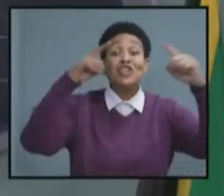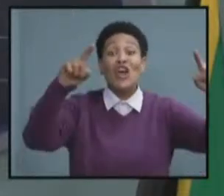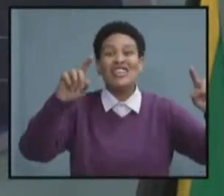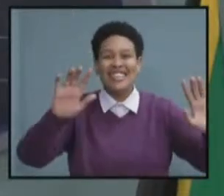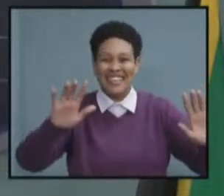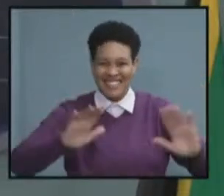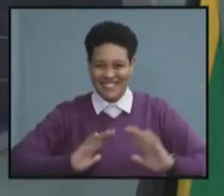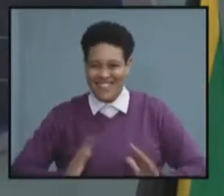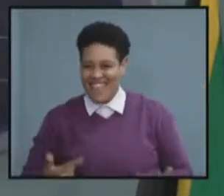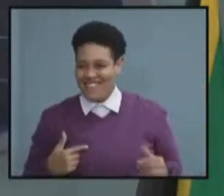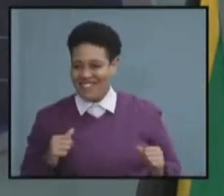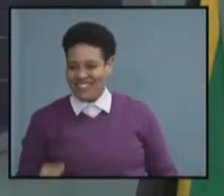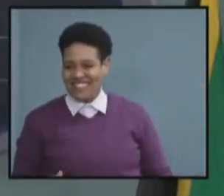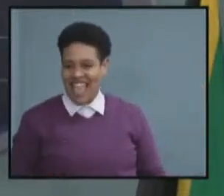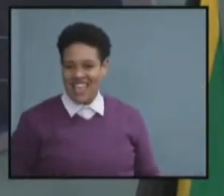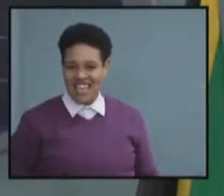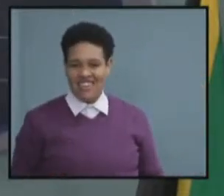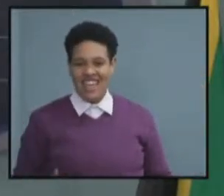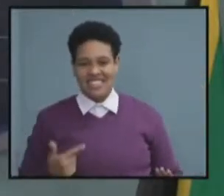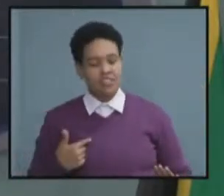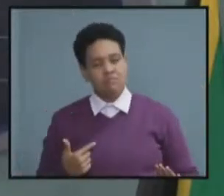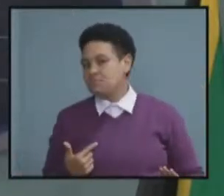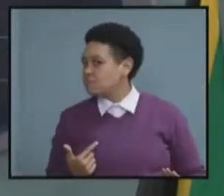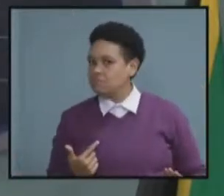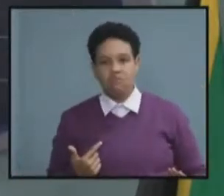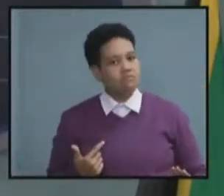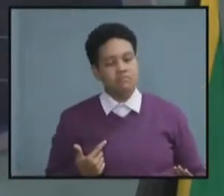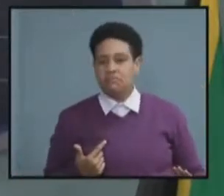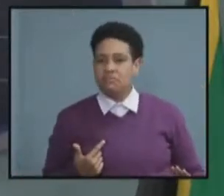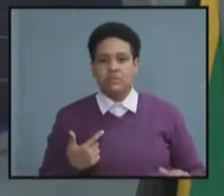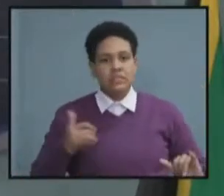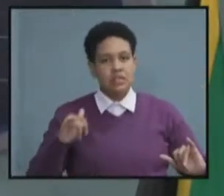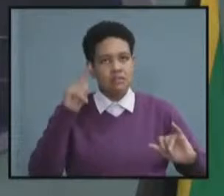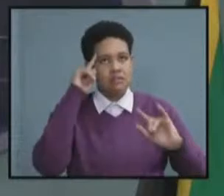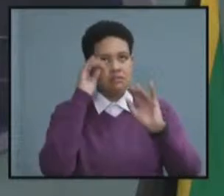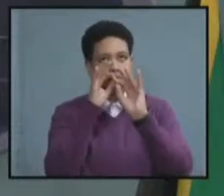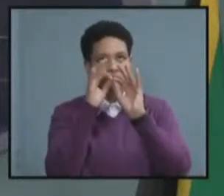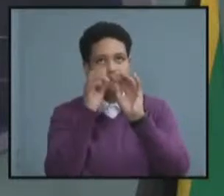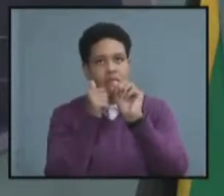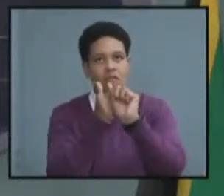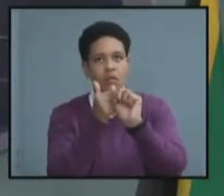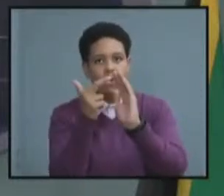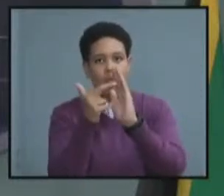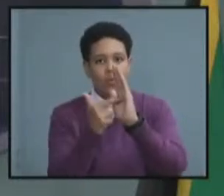our enemy. Continue to faithfully follow the measures